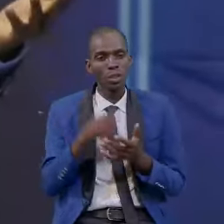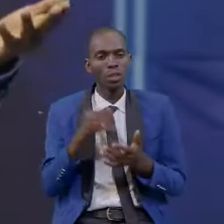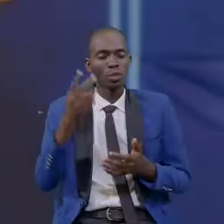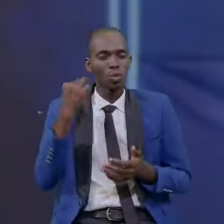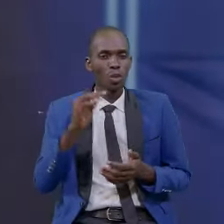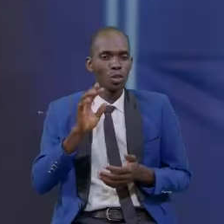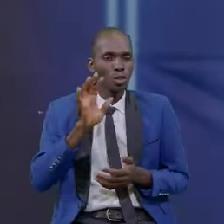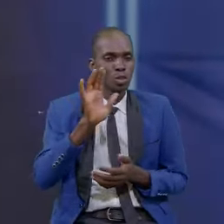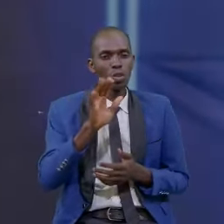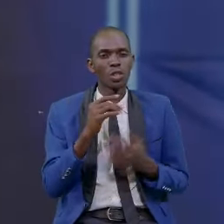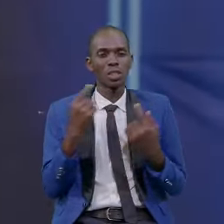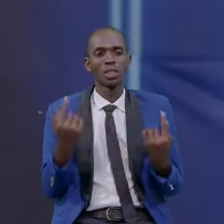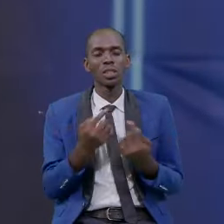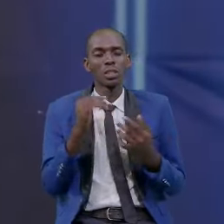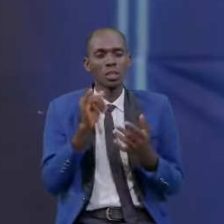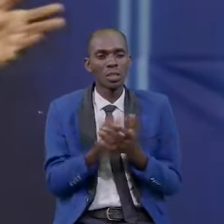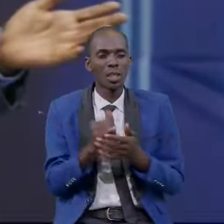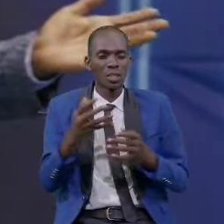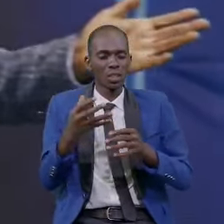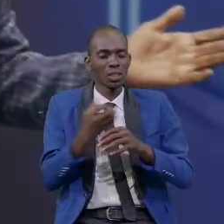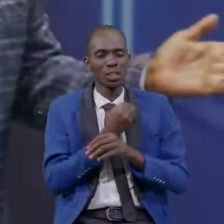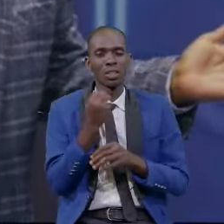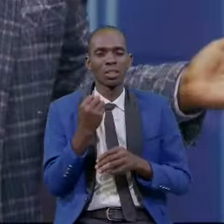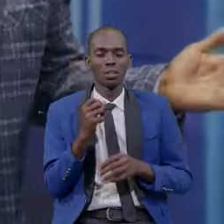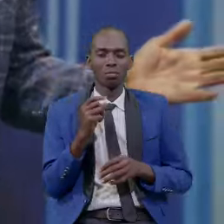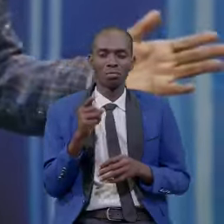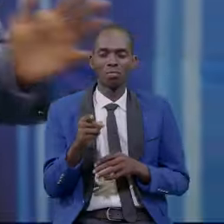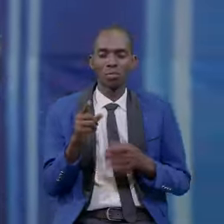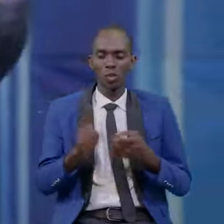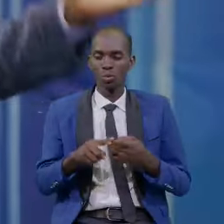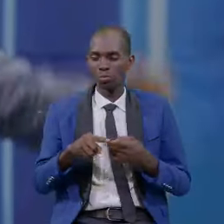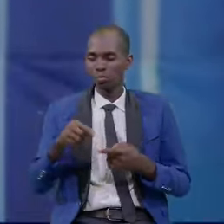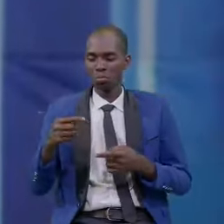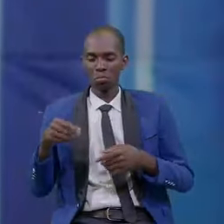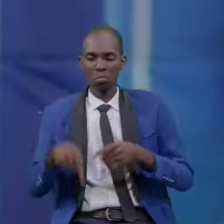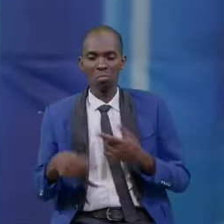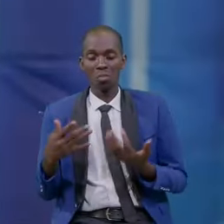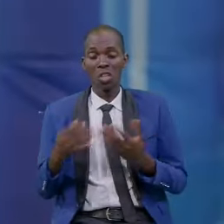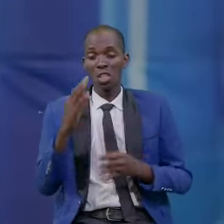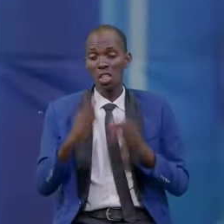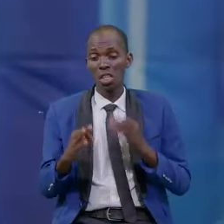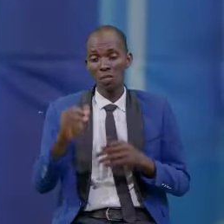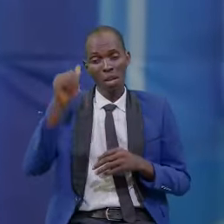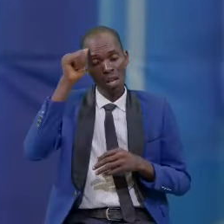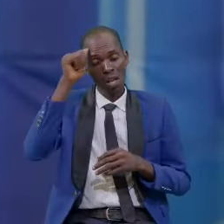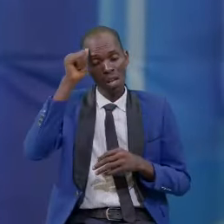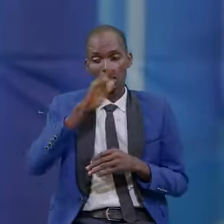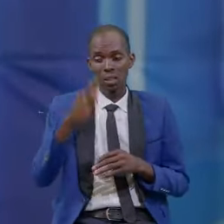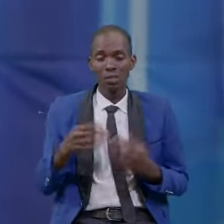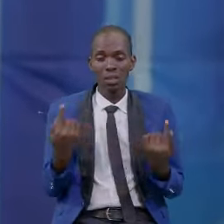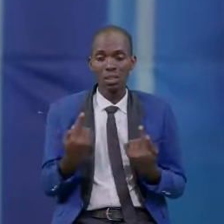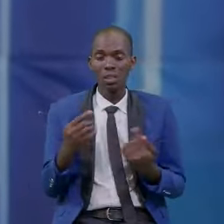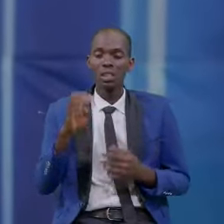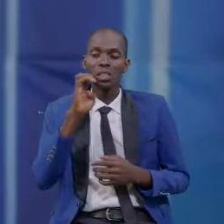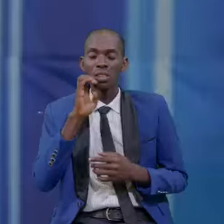not sin, if I did not sin, if Adam and Eve did not sin, if the world did not sin, he